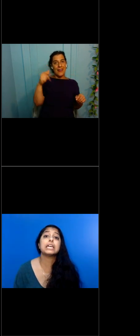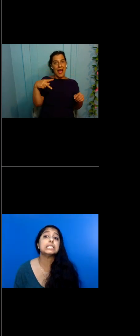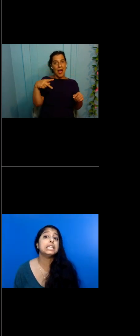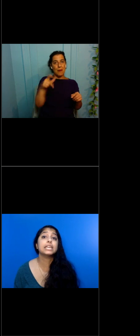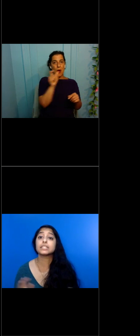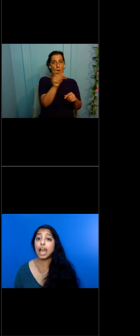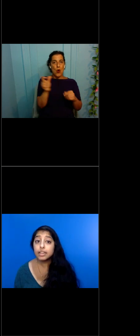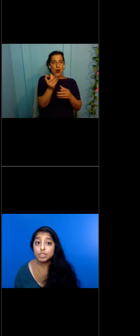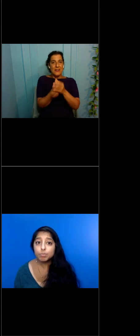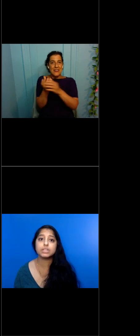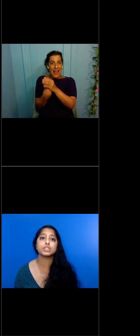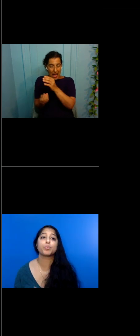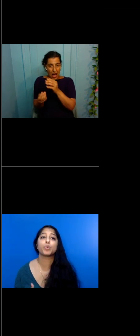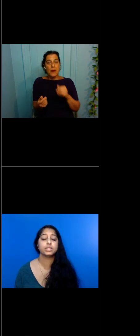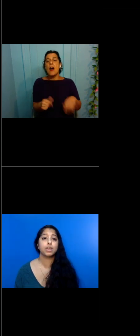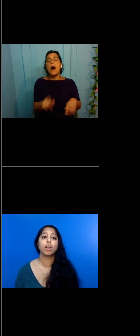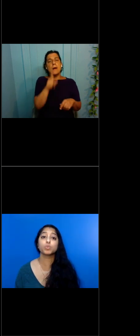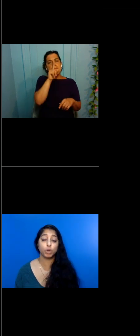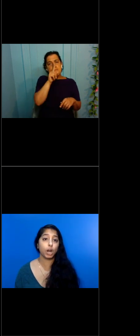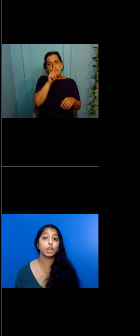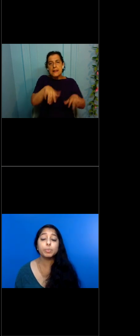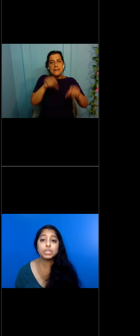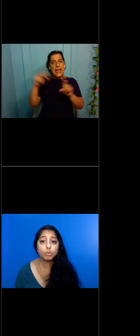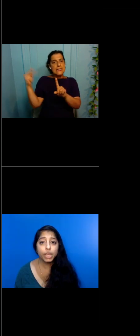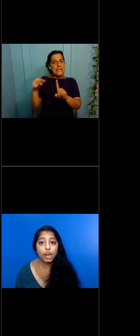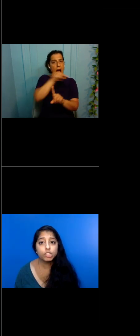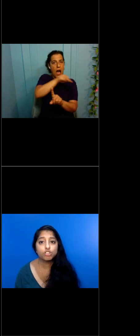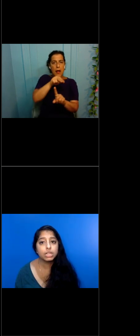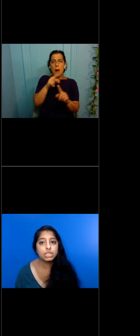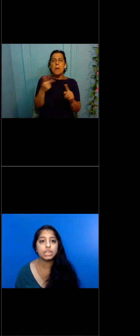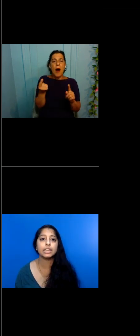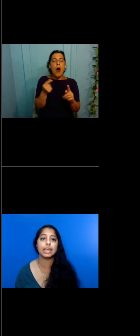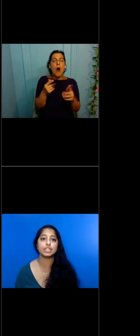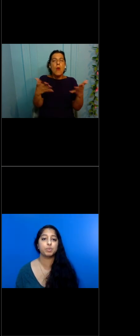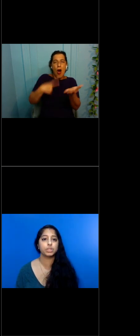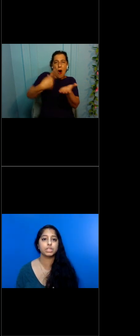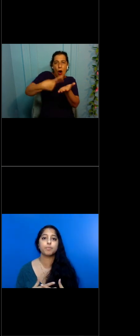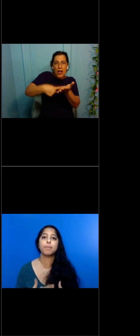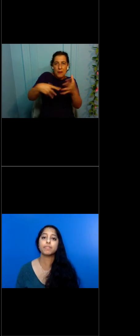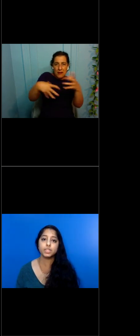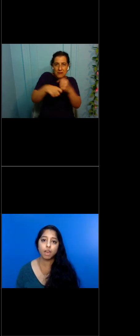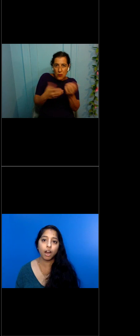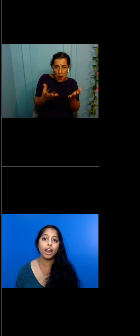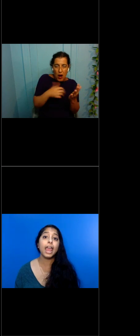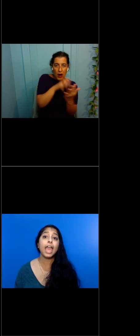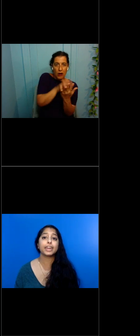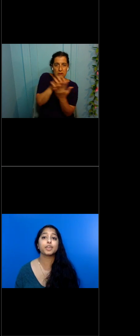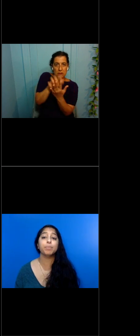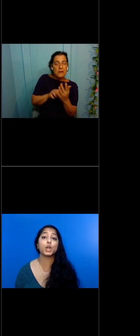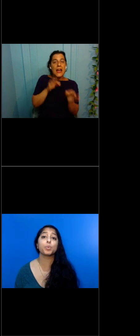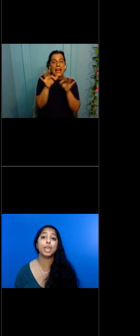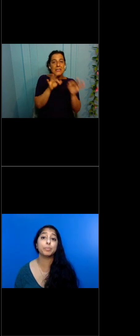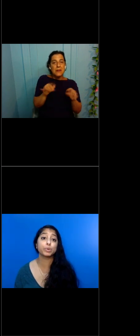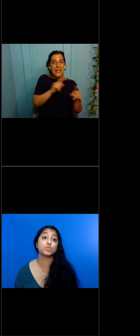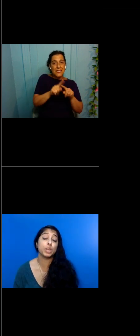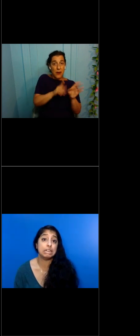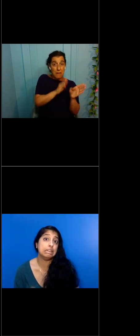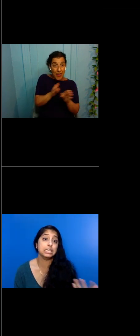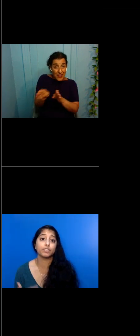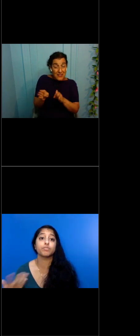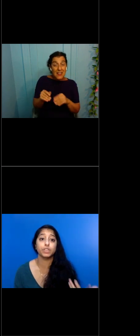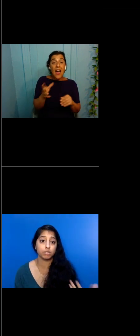So they're not asked to take sides, but to summarize what arguments are being constructed, explain what the different methods are, and compare